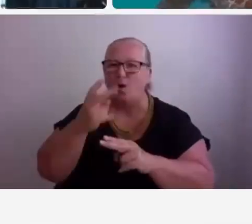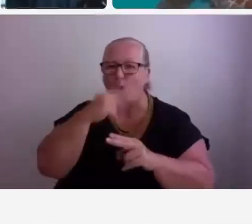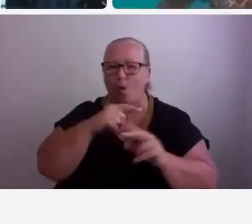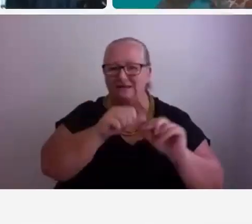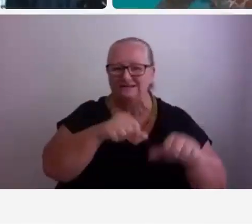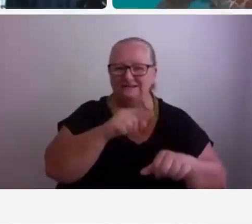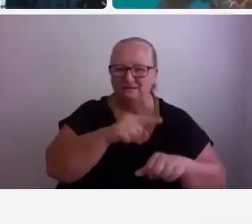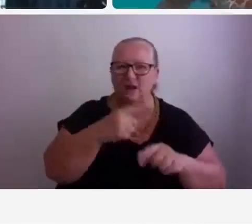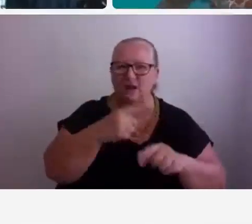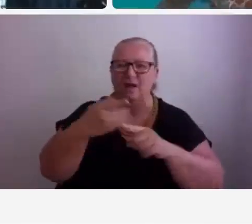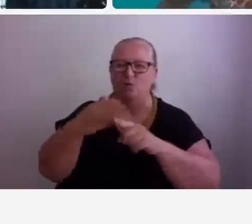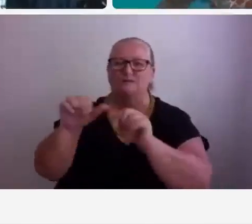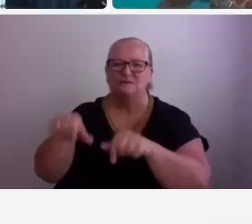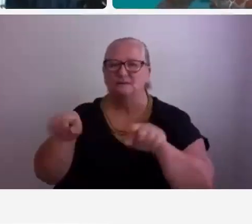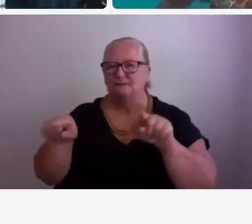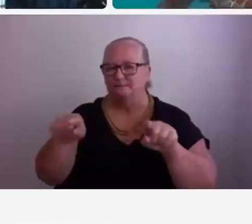aspects of the AN-ACC model.